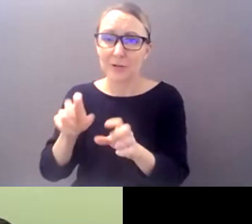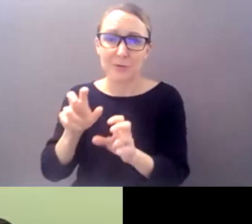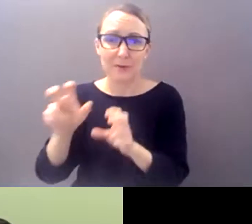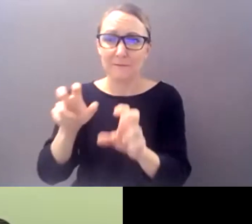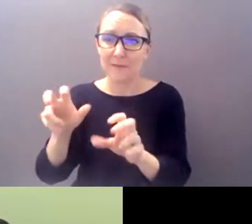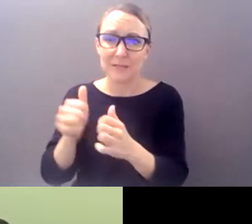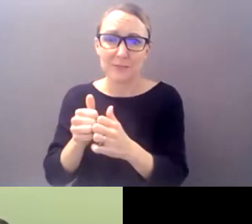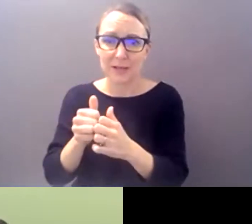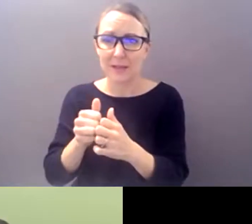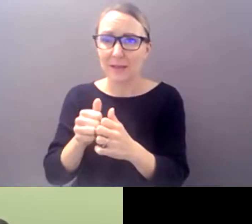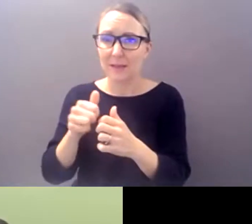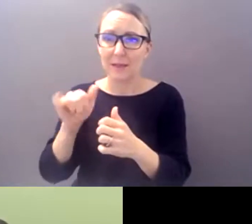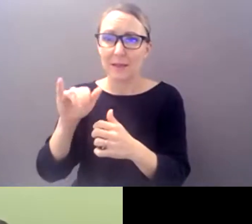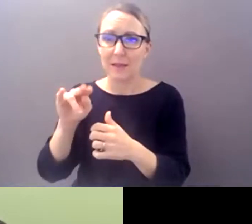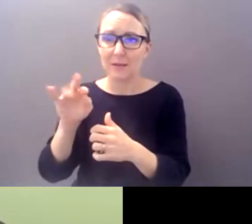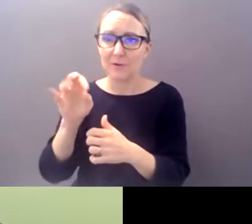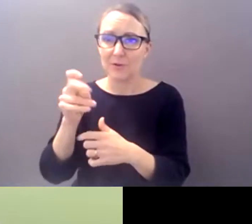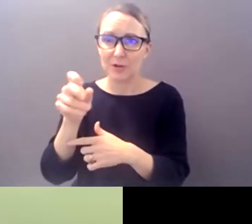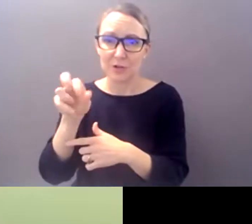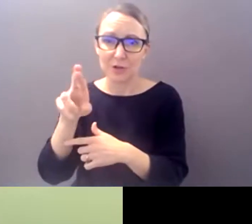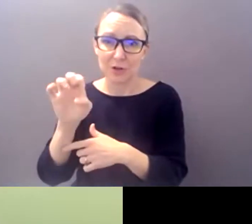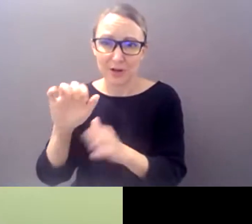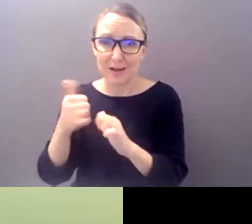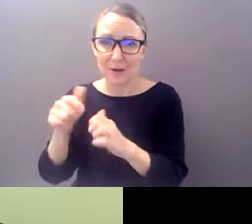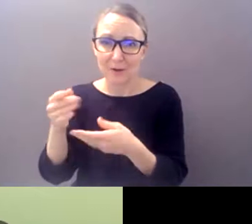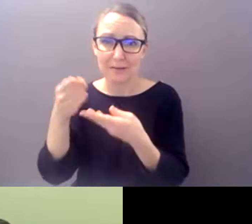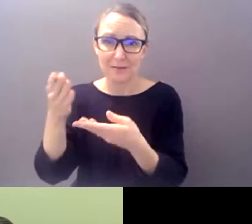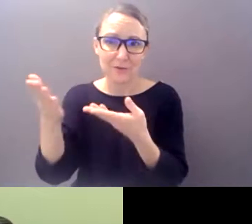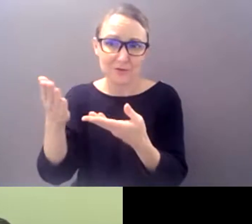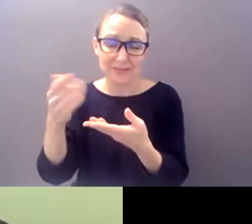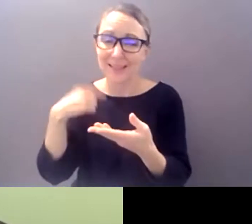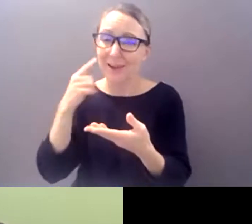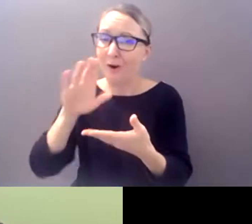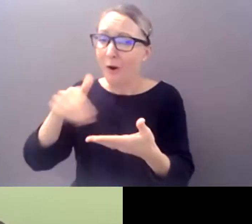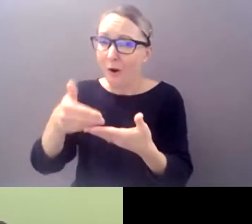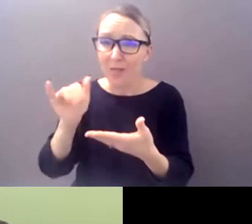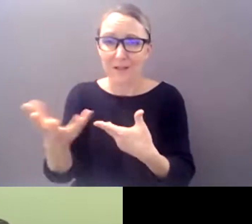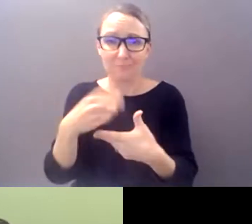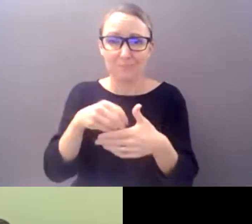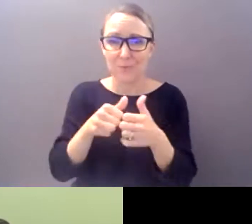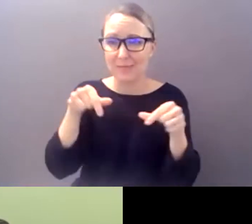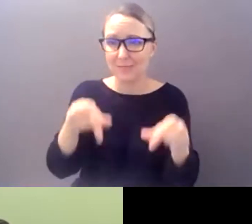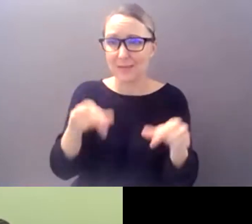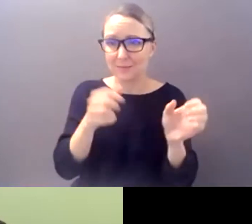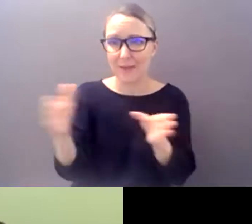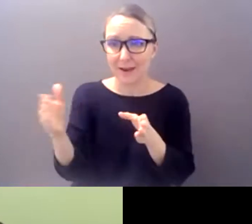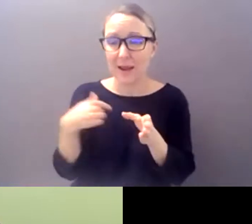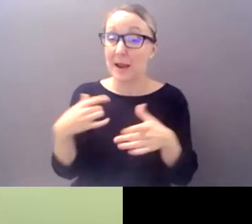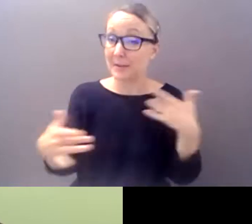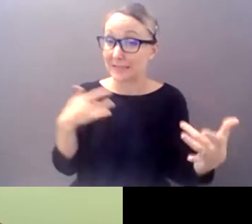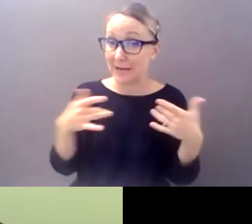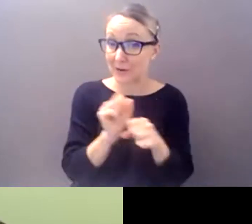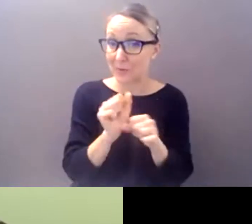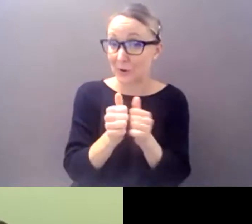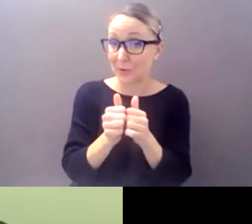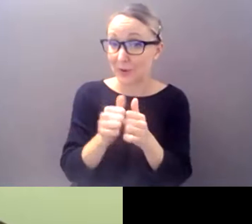services. And so I think all of those things are part of this framework. And I'm looking forward to working with our colleagues across the